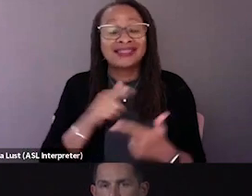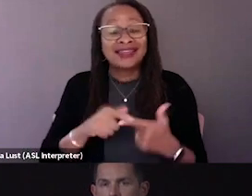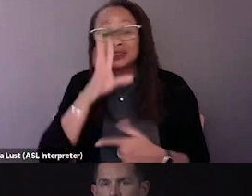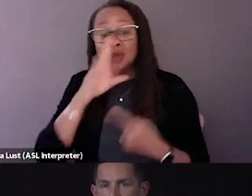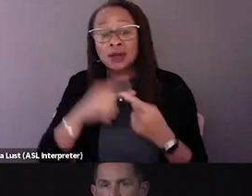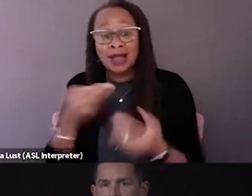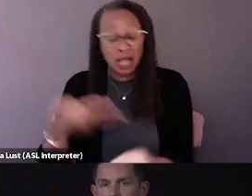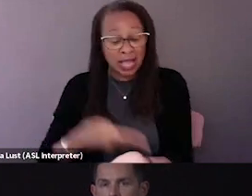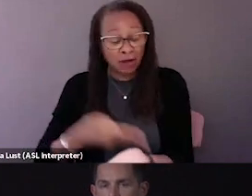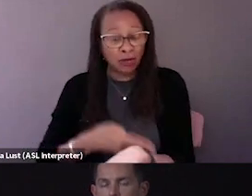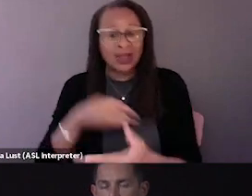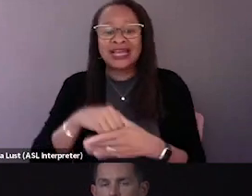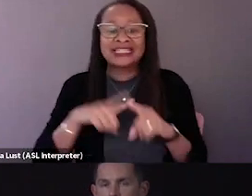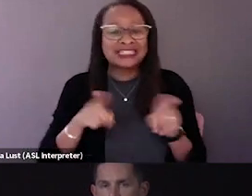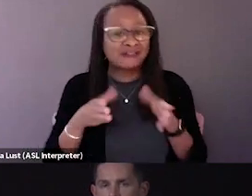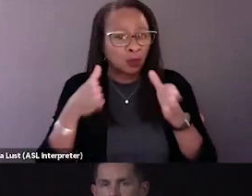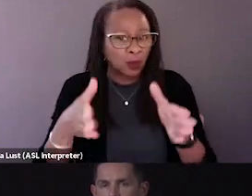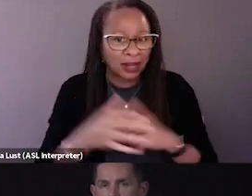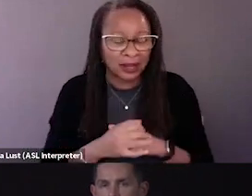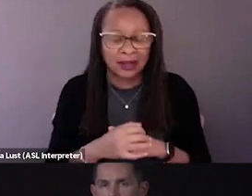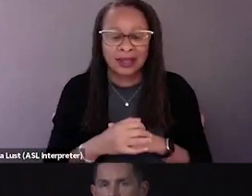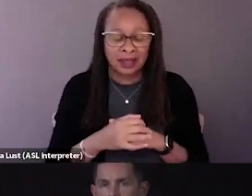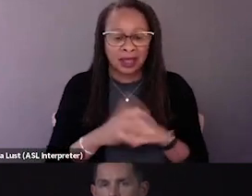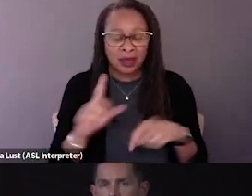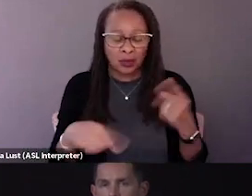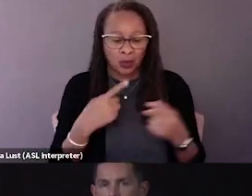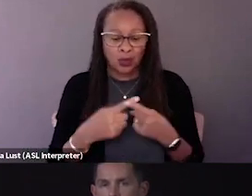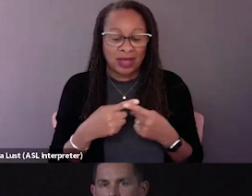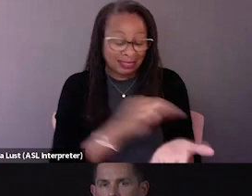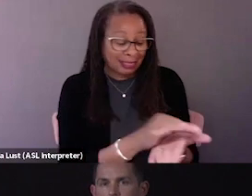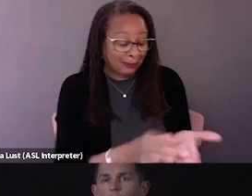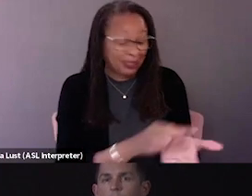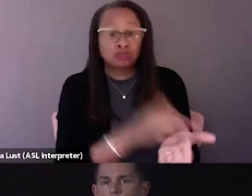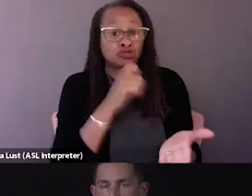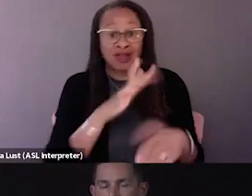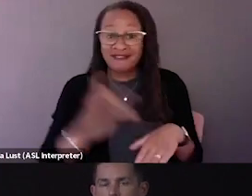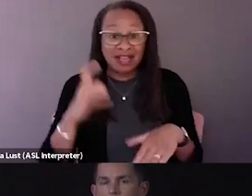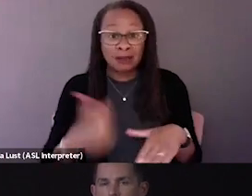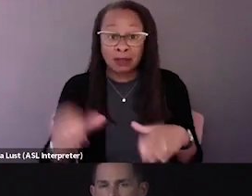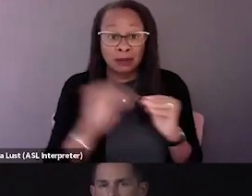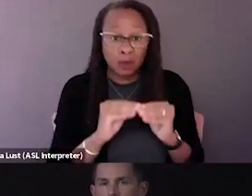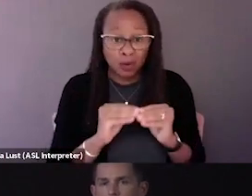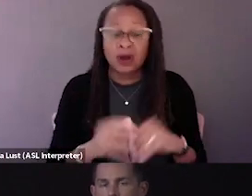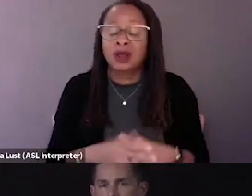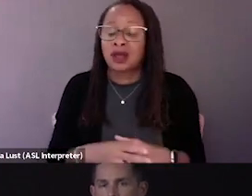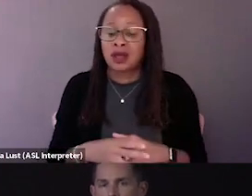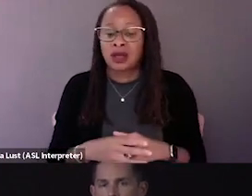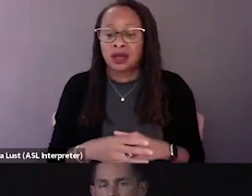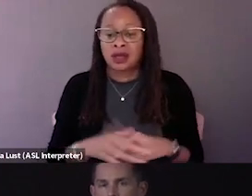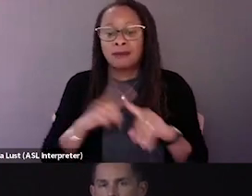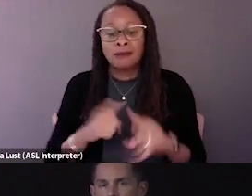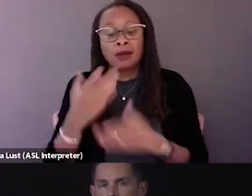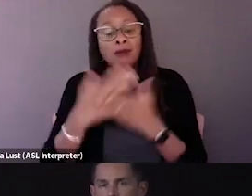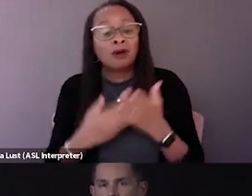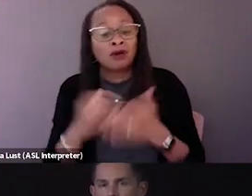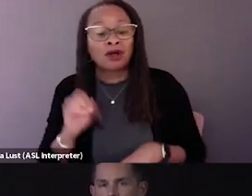about the heroin in a different way when the pills weren't available. But part of